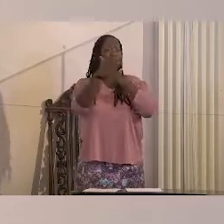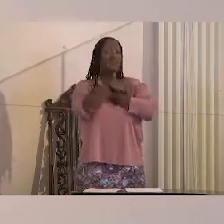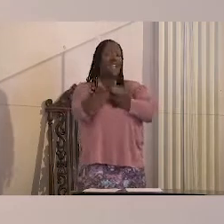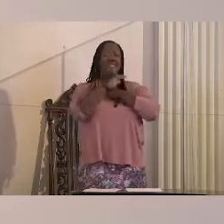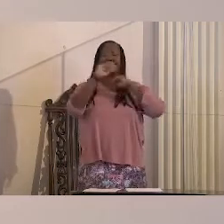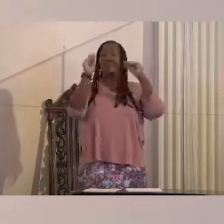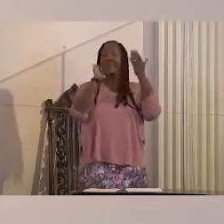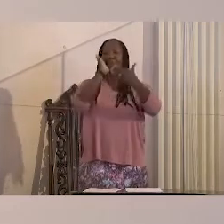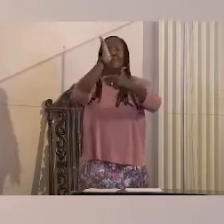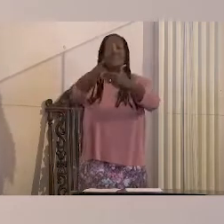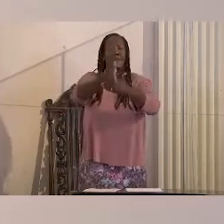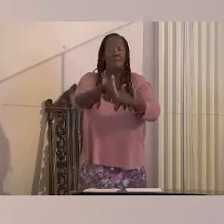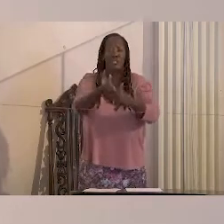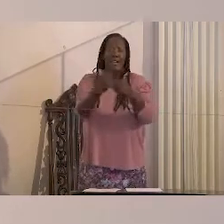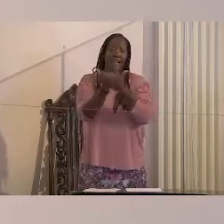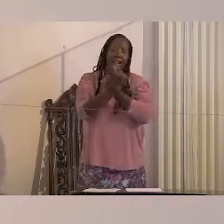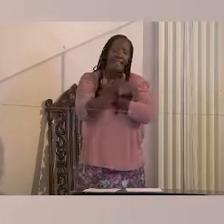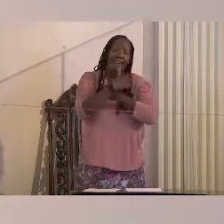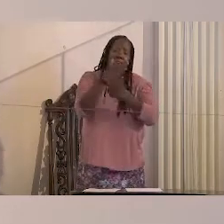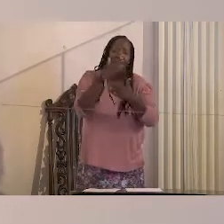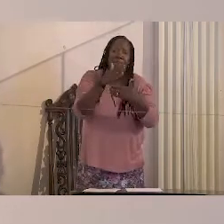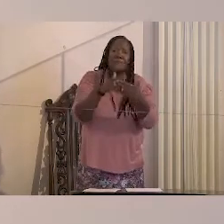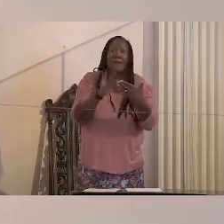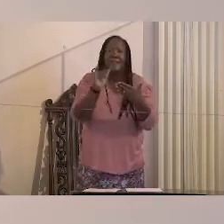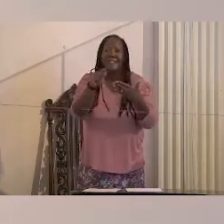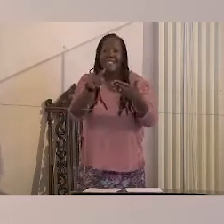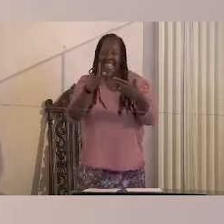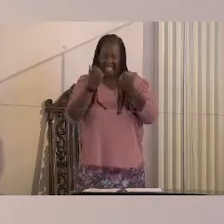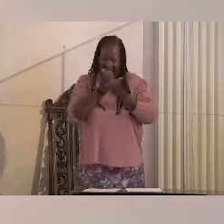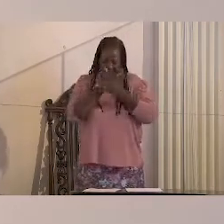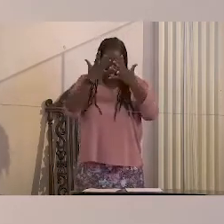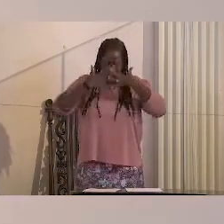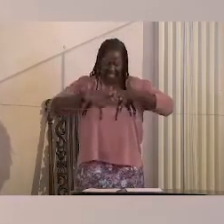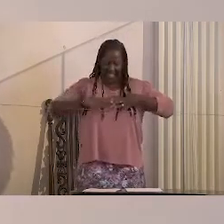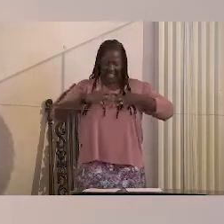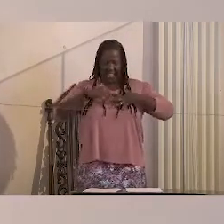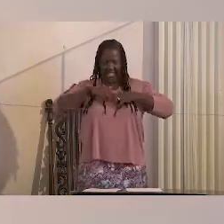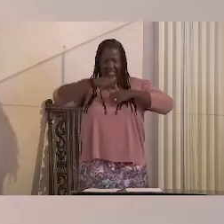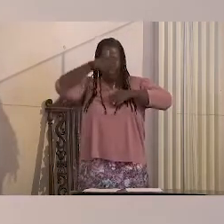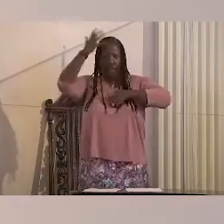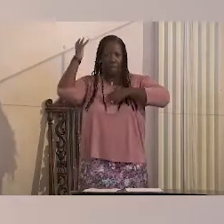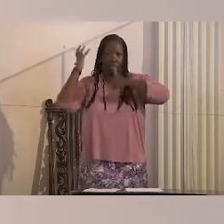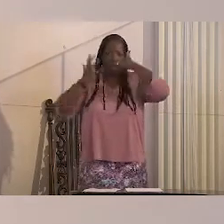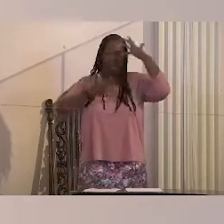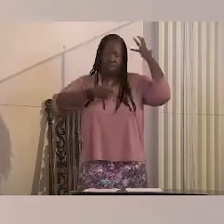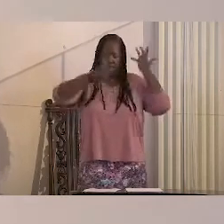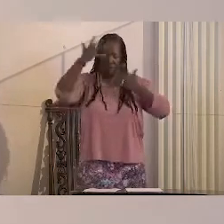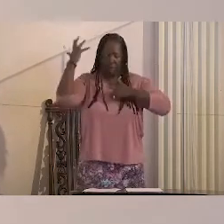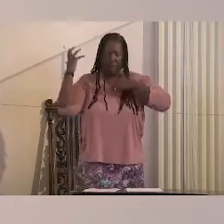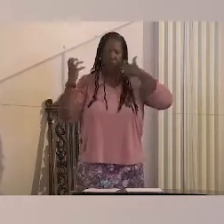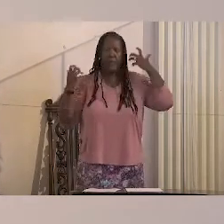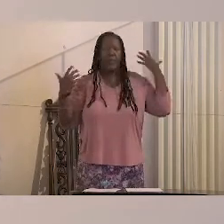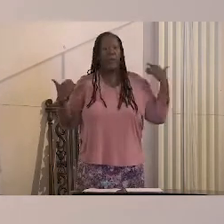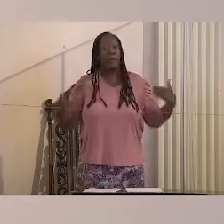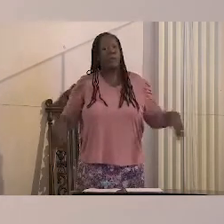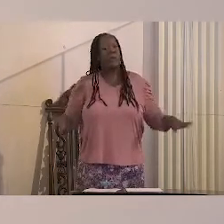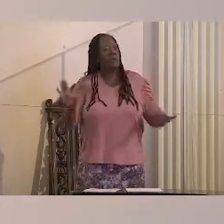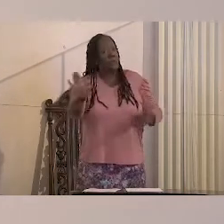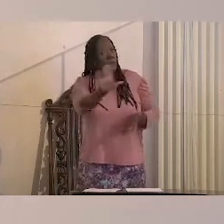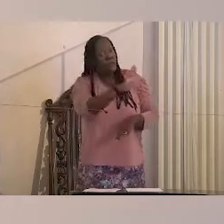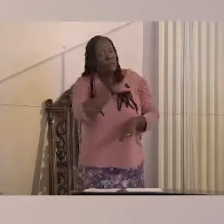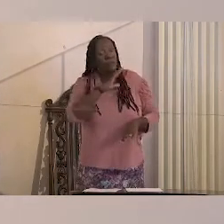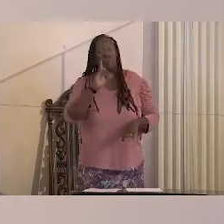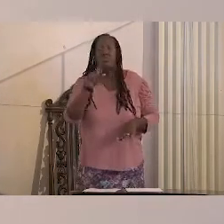the part of you that is emerging under everything. You deserve to rest